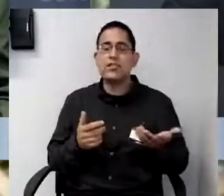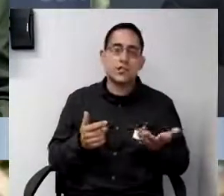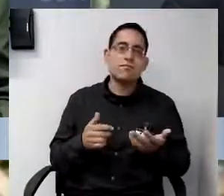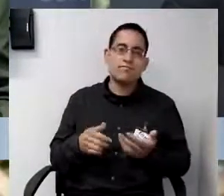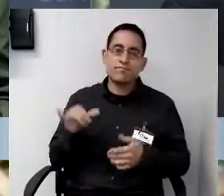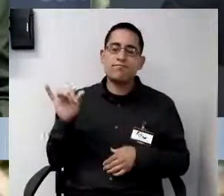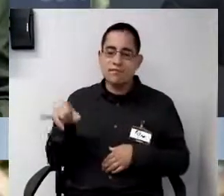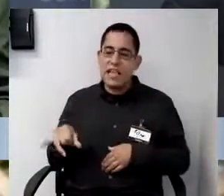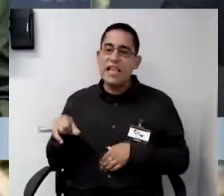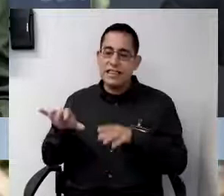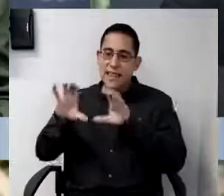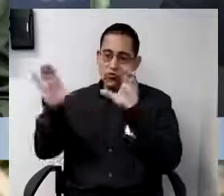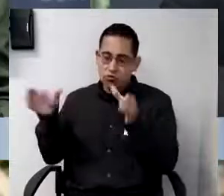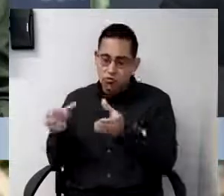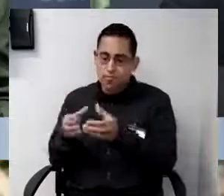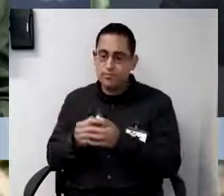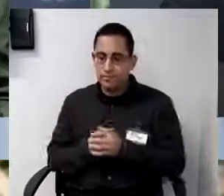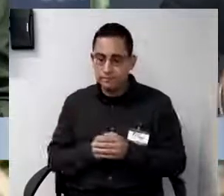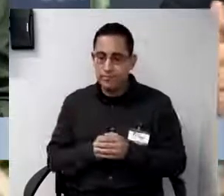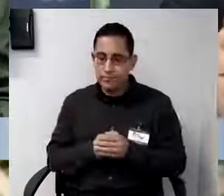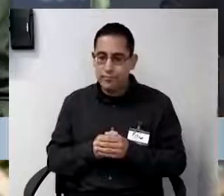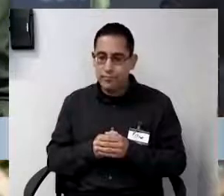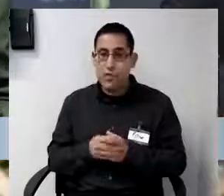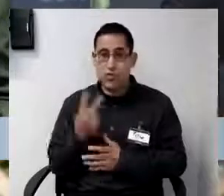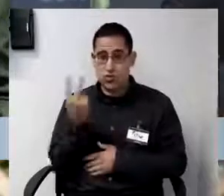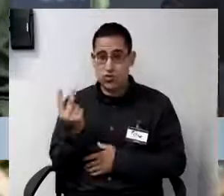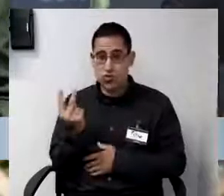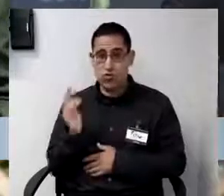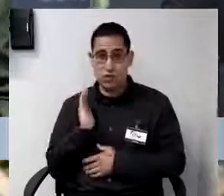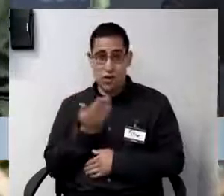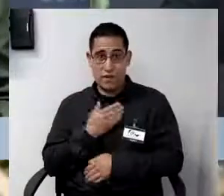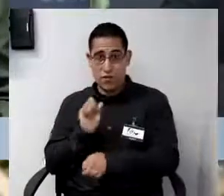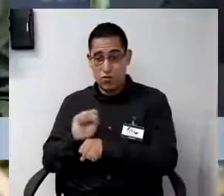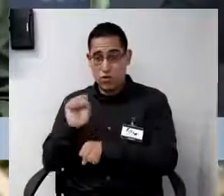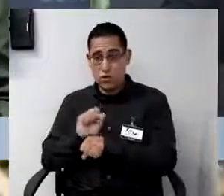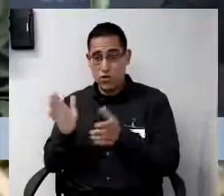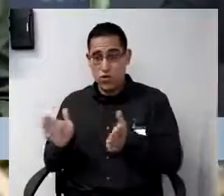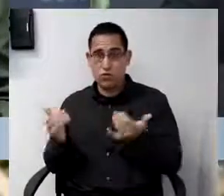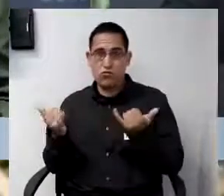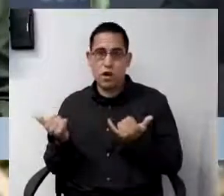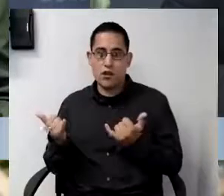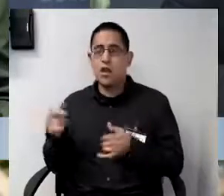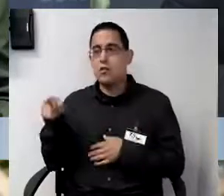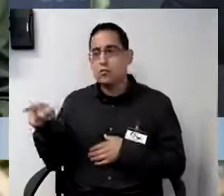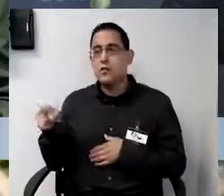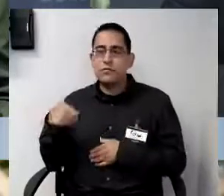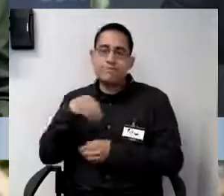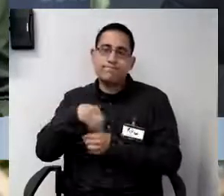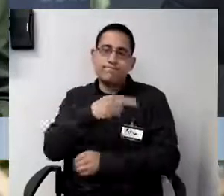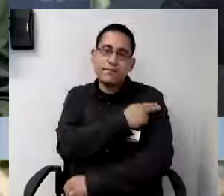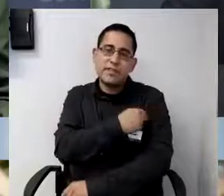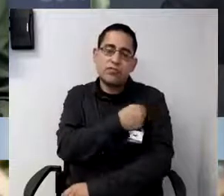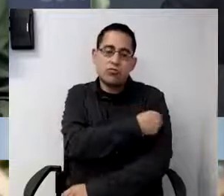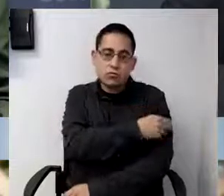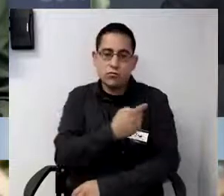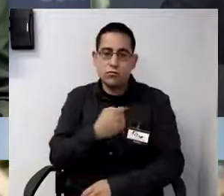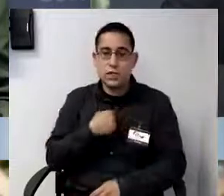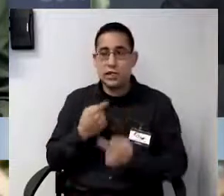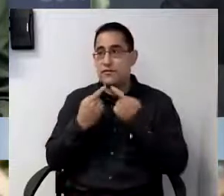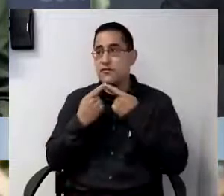currently hospitalized. I've mentioned in the past we own 96 ventilators, adult